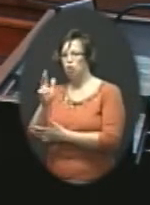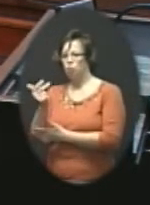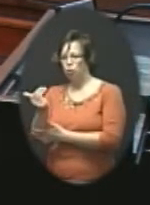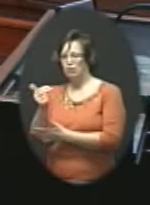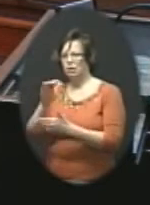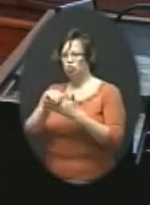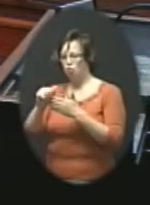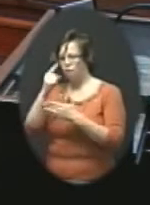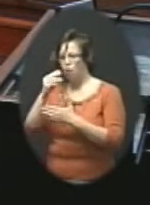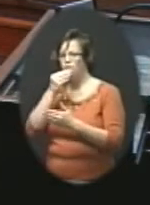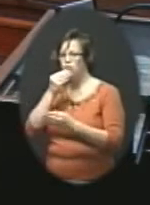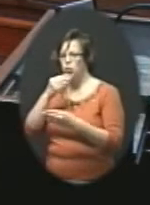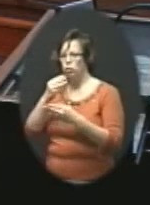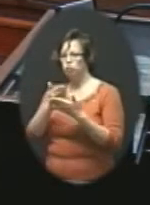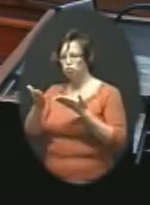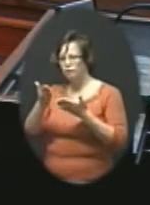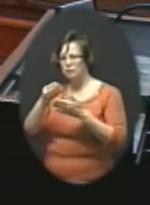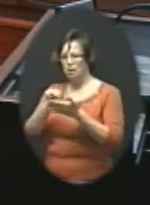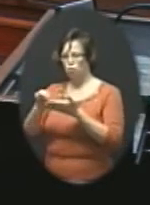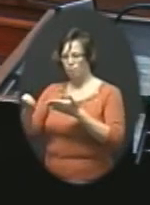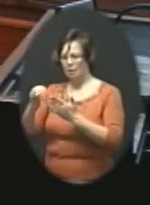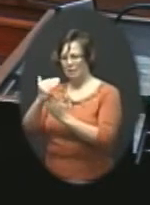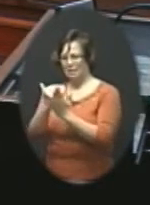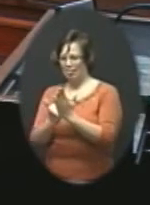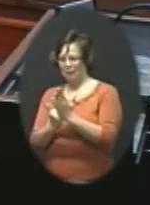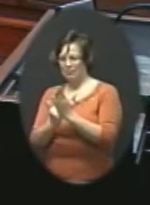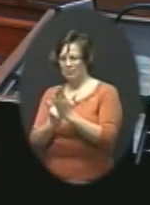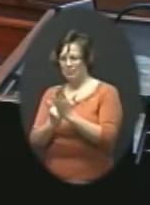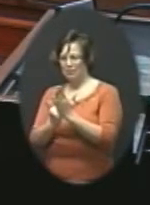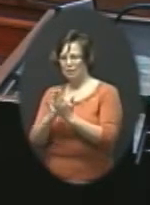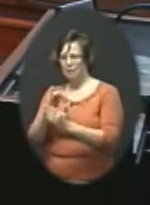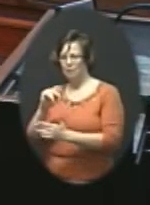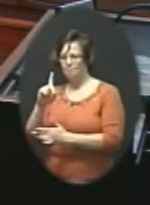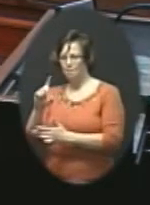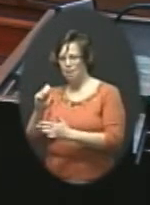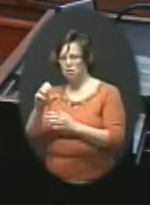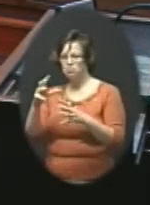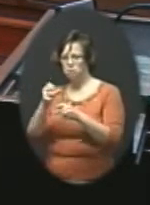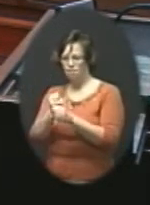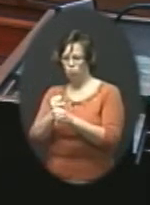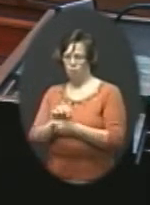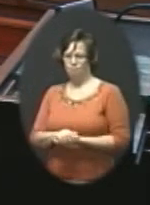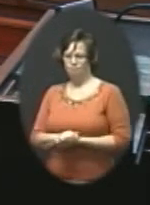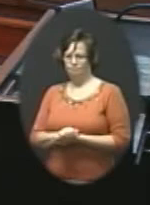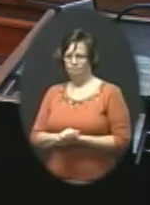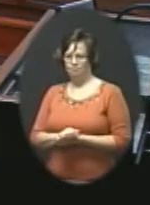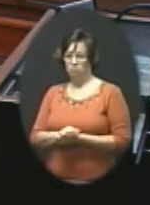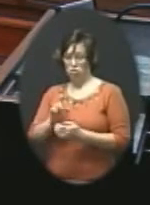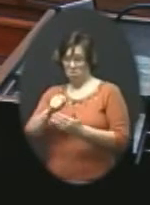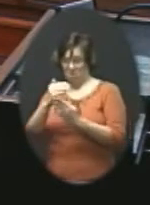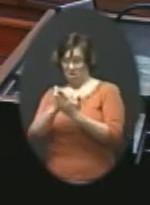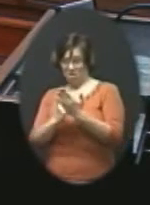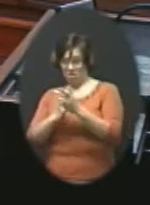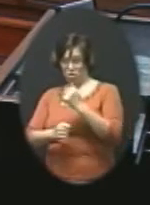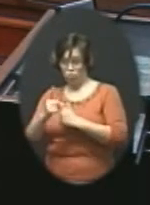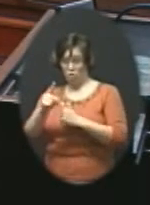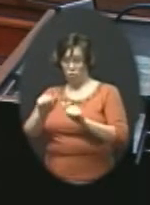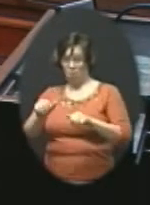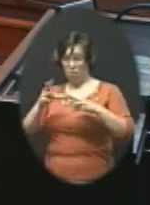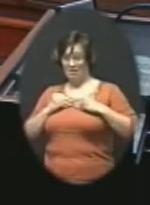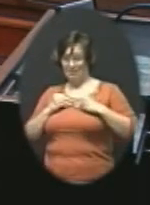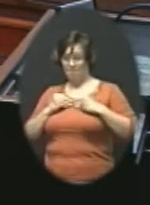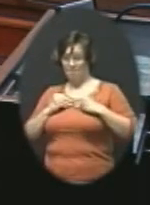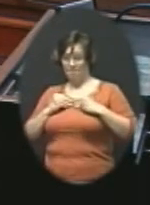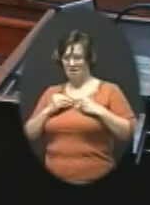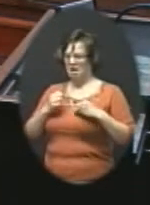$465,313 for food service equipment as listed in the following bid summary. Do we need to list each one of these out, or do we just accept it the way it